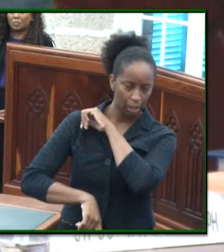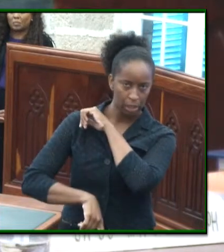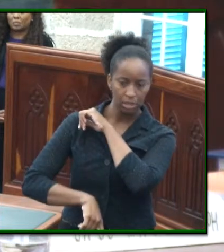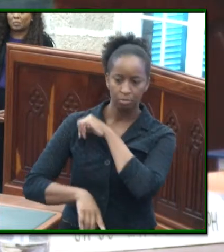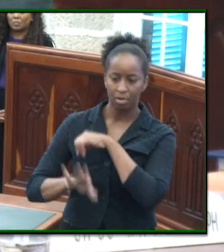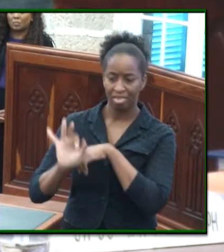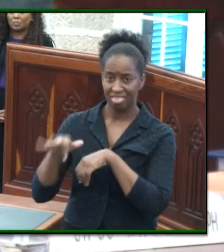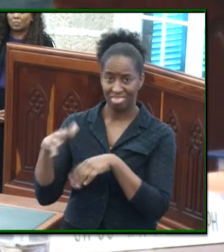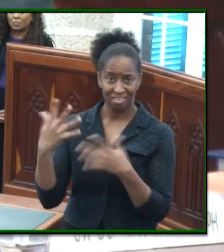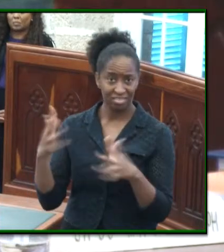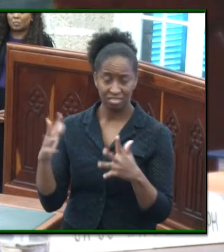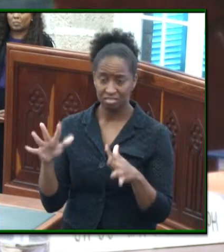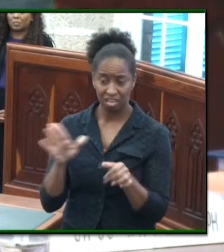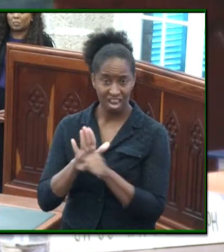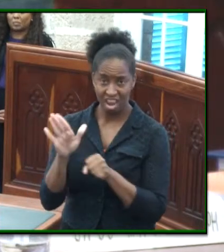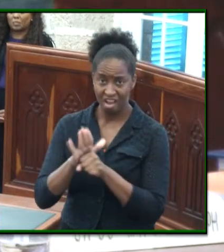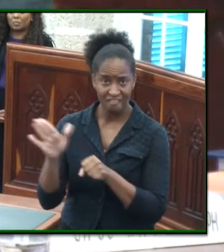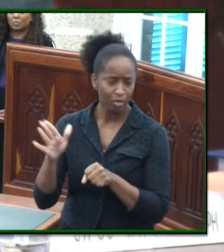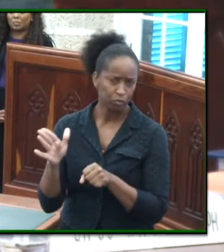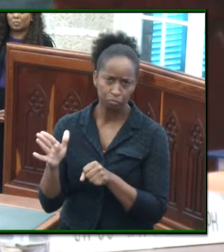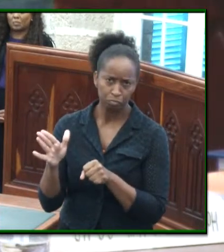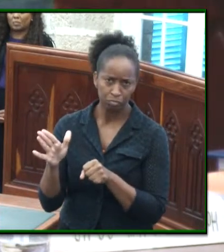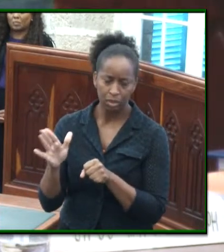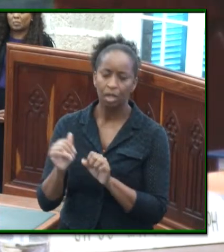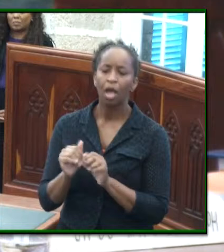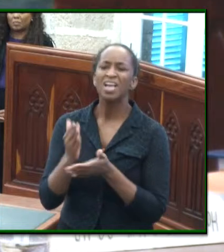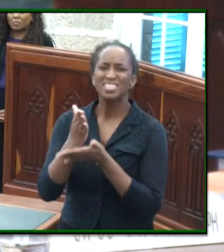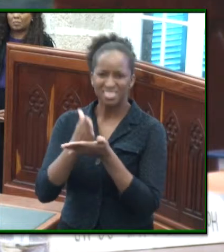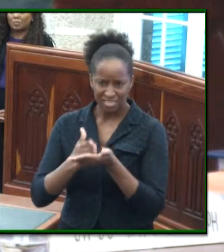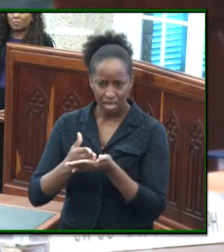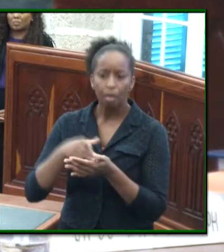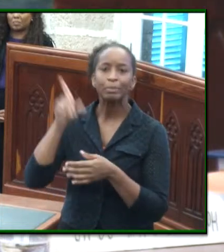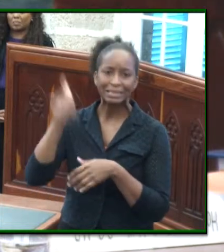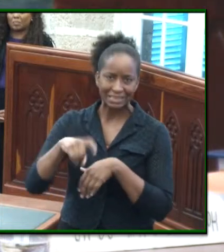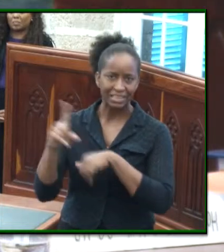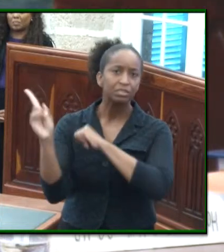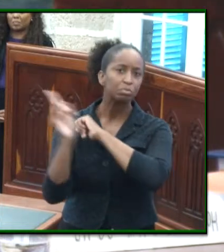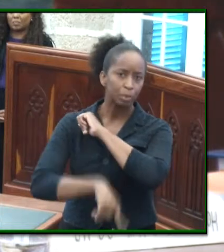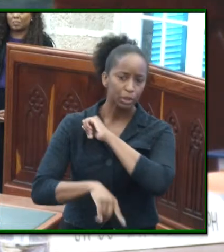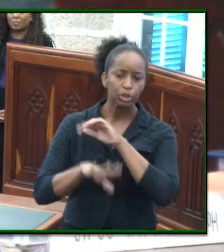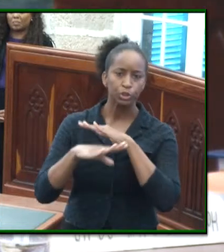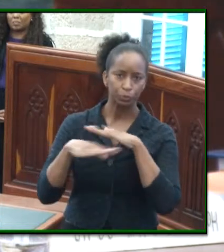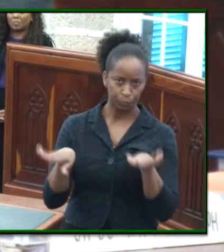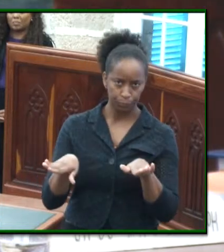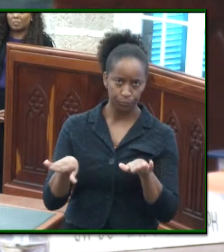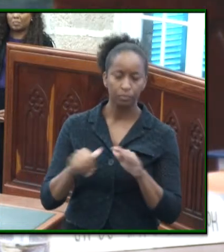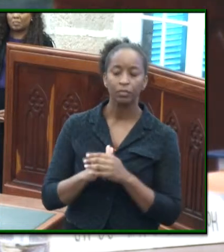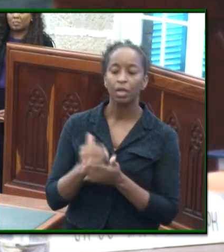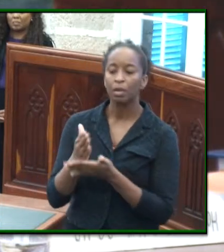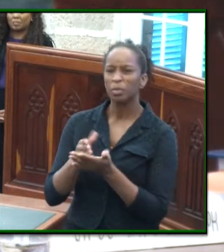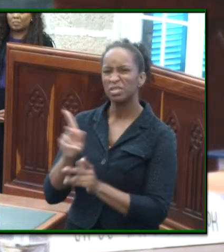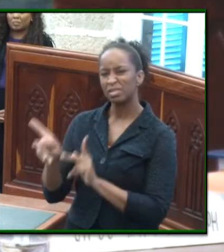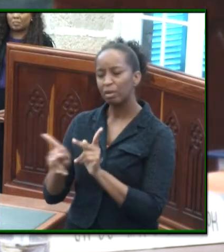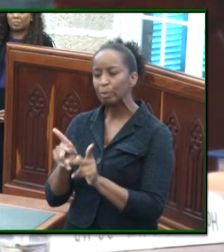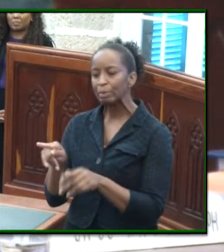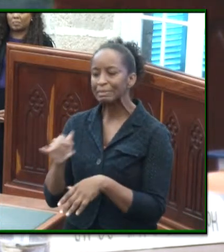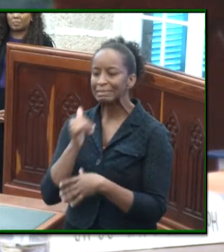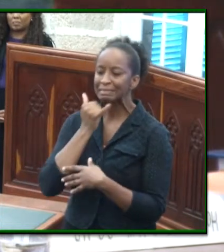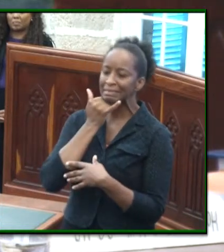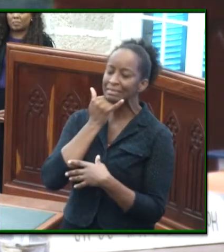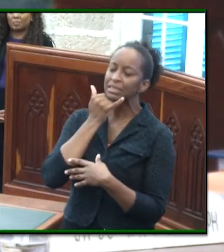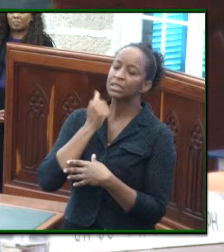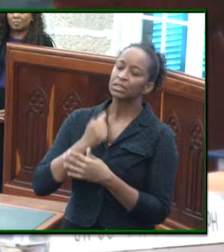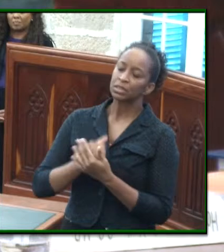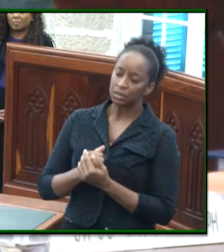dealing with that. But there are genuinely some people who make mistakes, and those persons, we believe, ought to be given second chances.